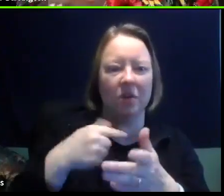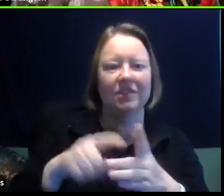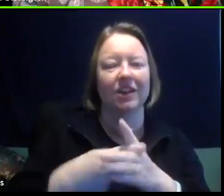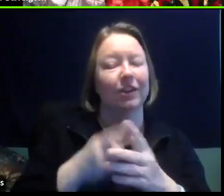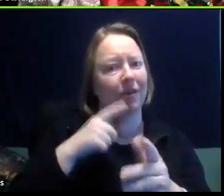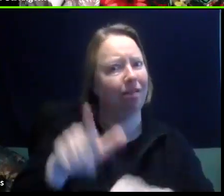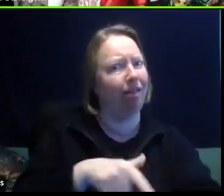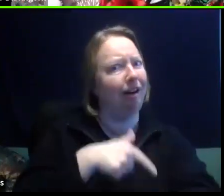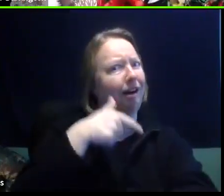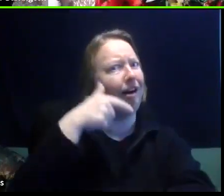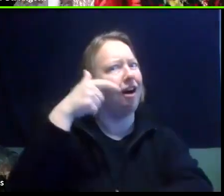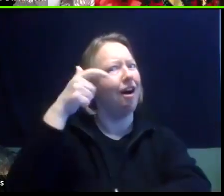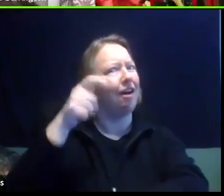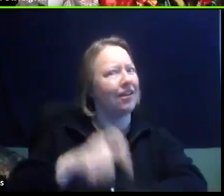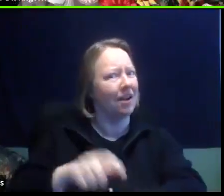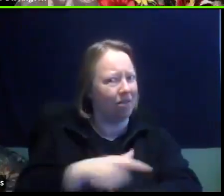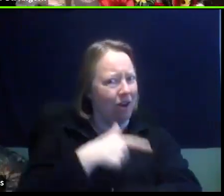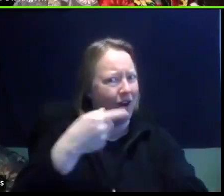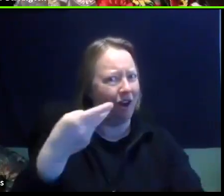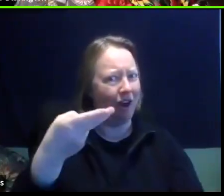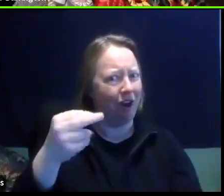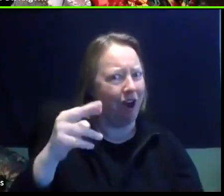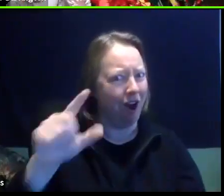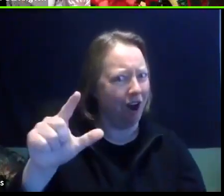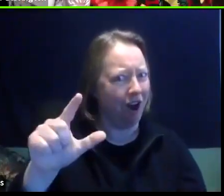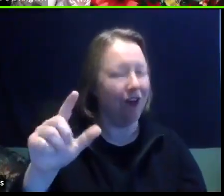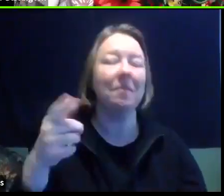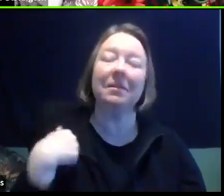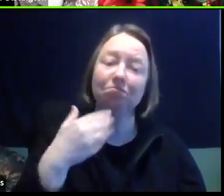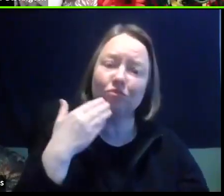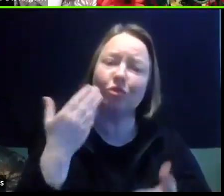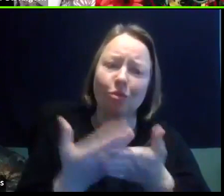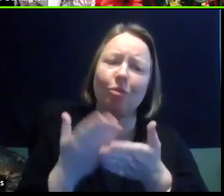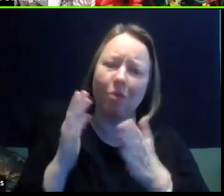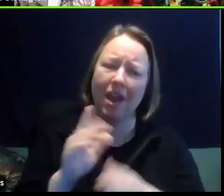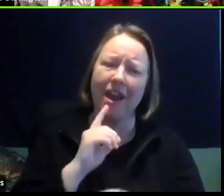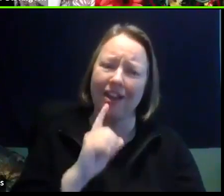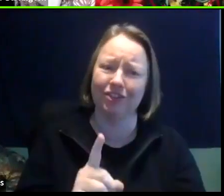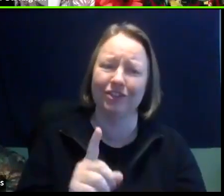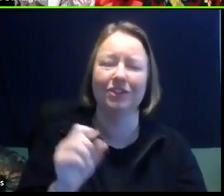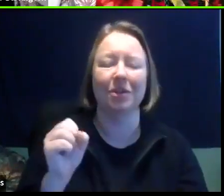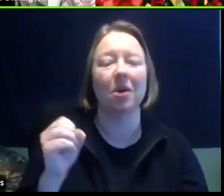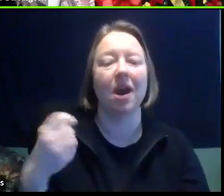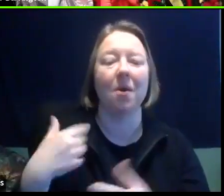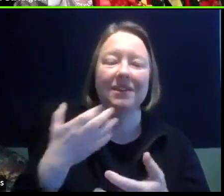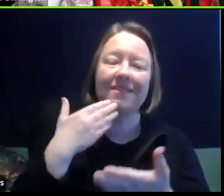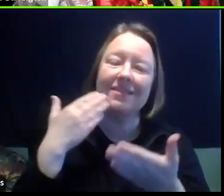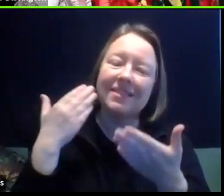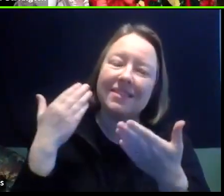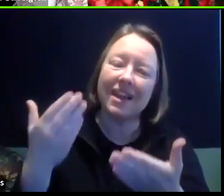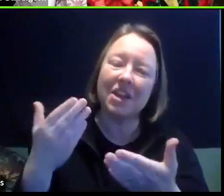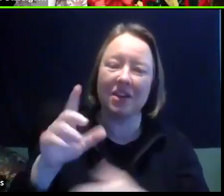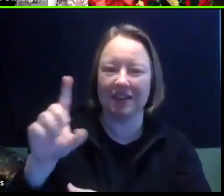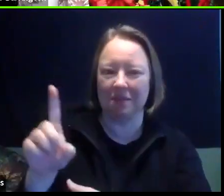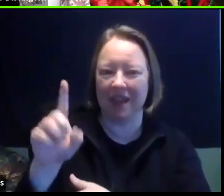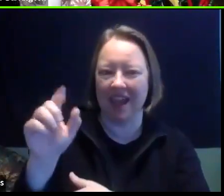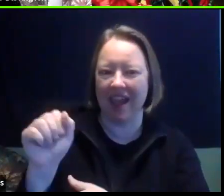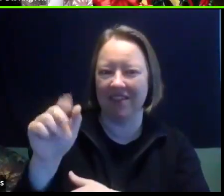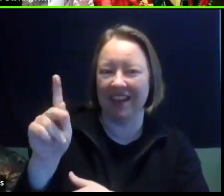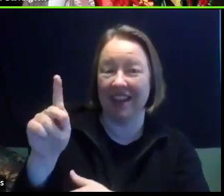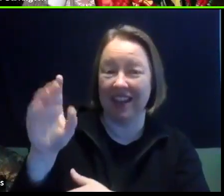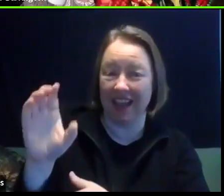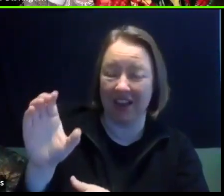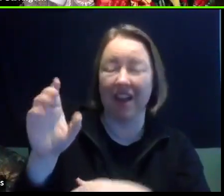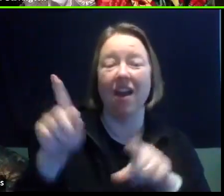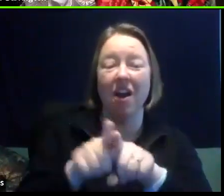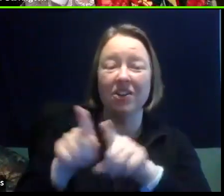are COVID long haulers, but in a good way. And I want to say thank you to Disability Advocates of Kent County